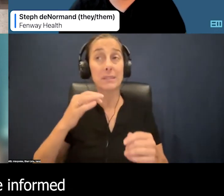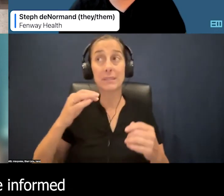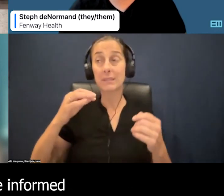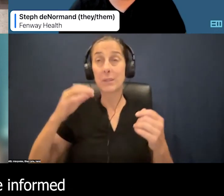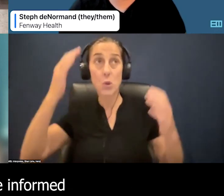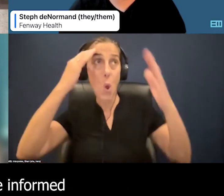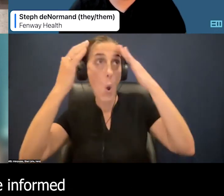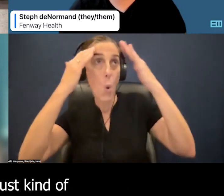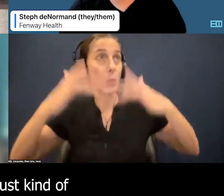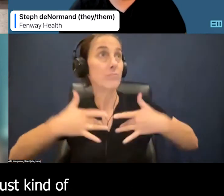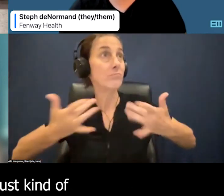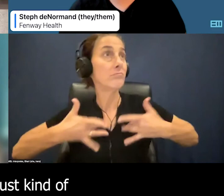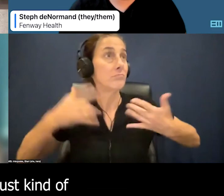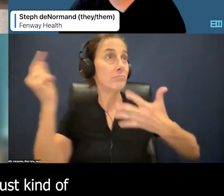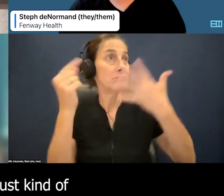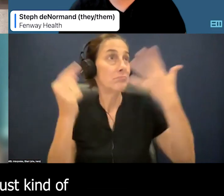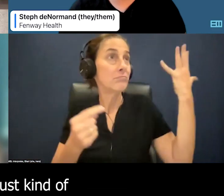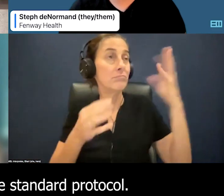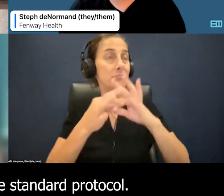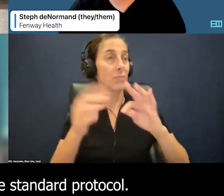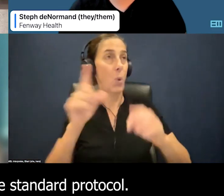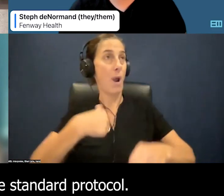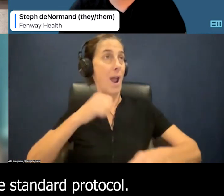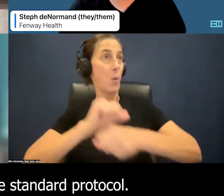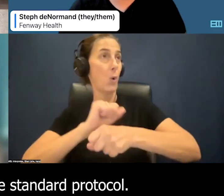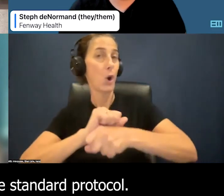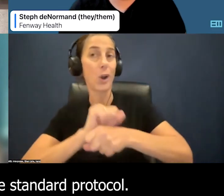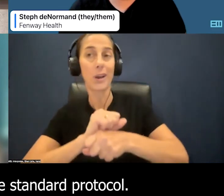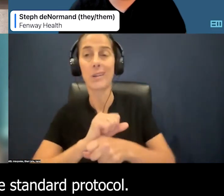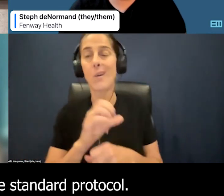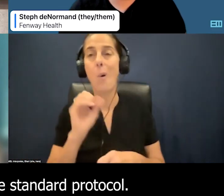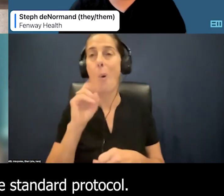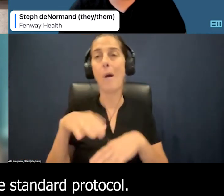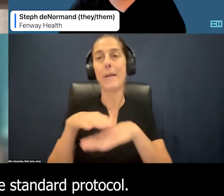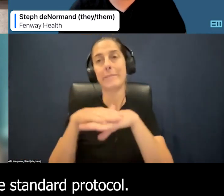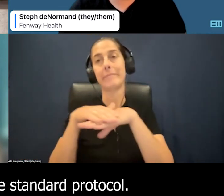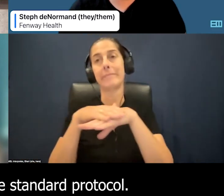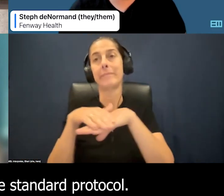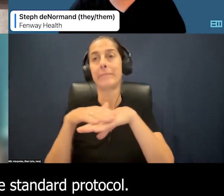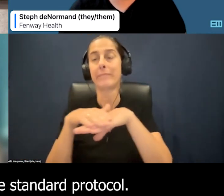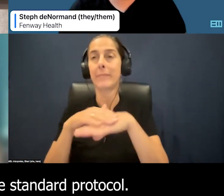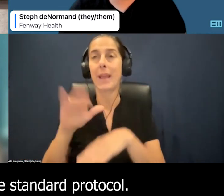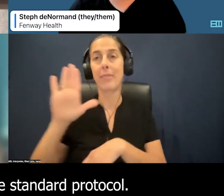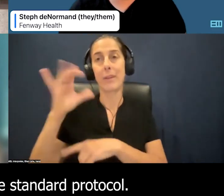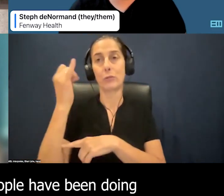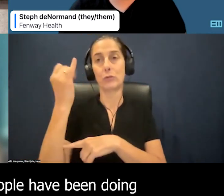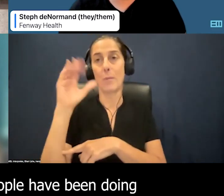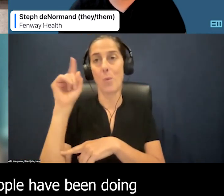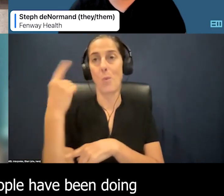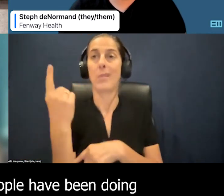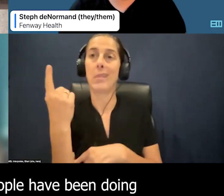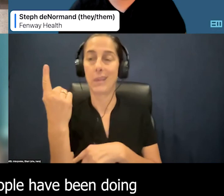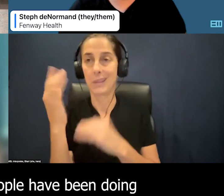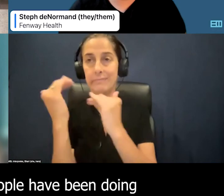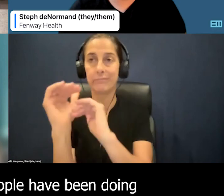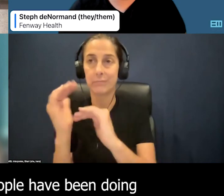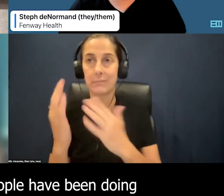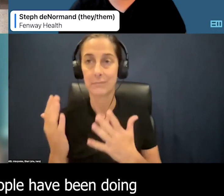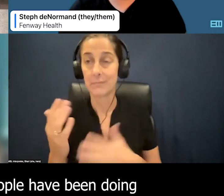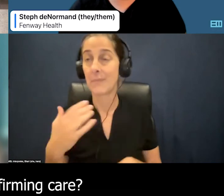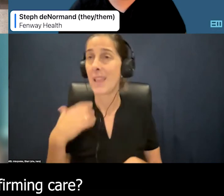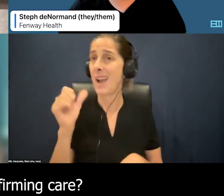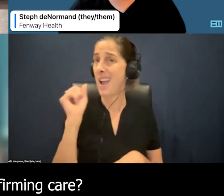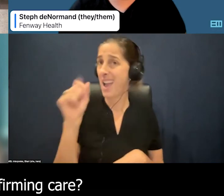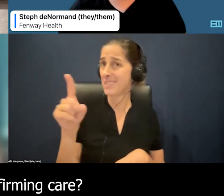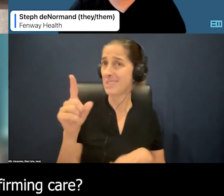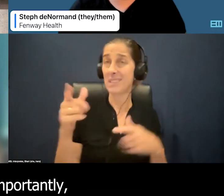choices that are informed versus just kind of going through the standard protocol. I ask how long people have been